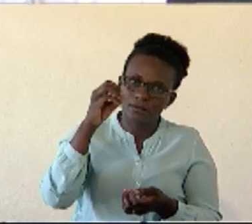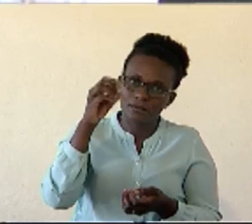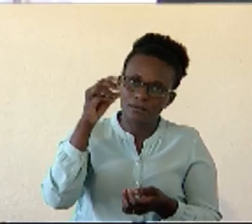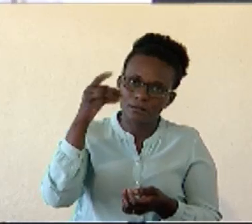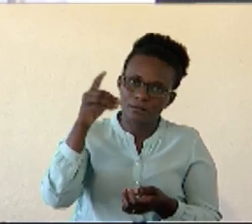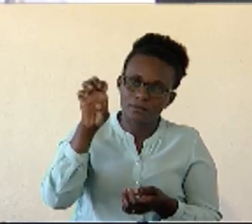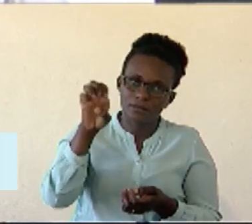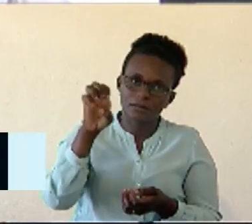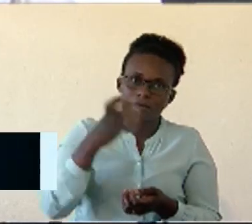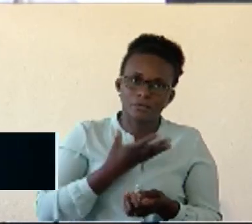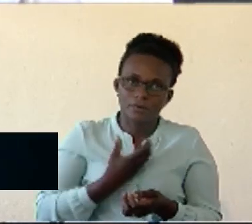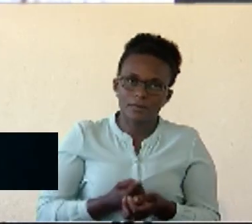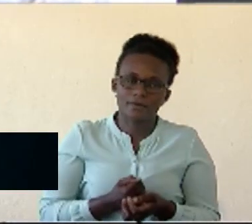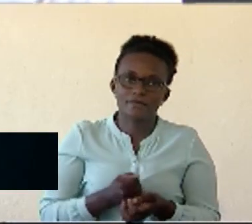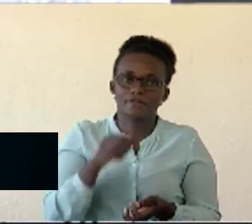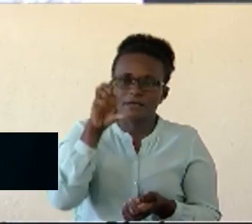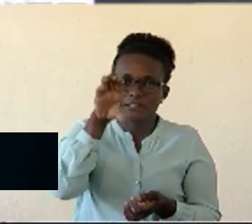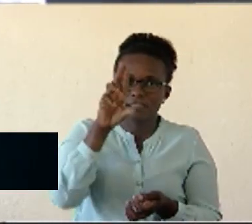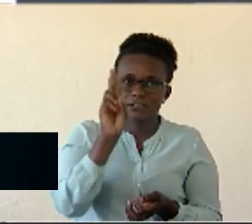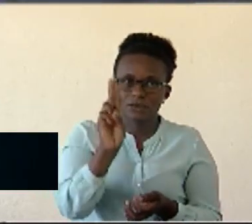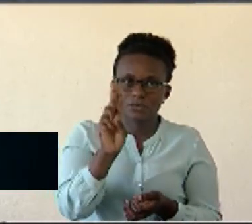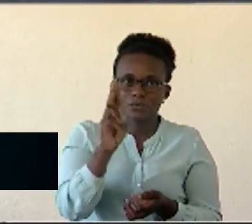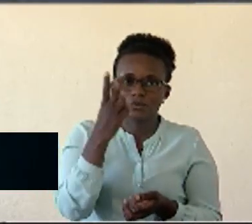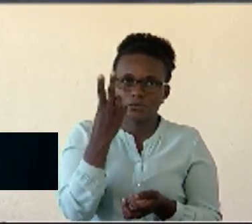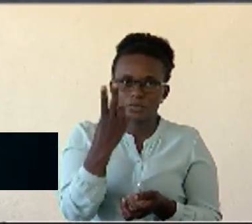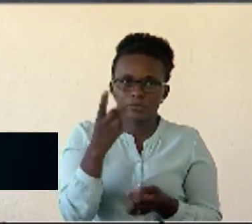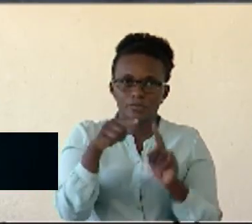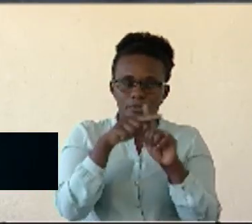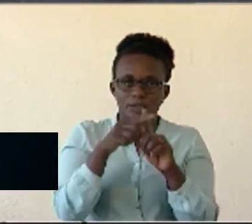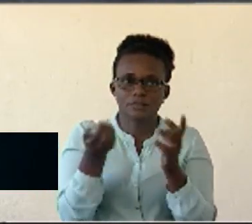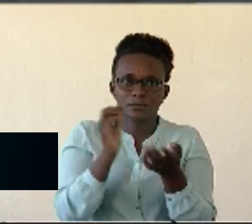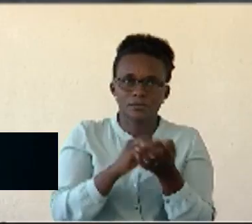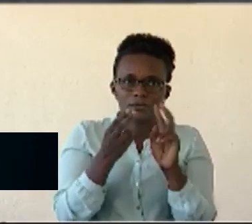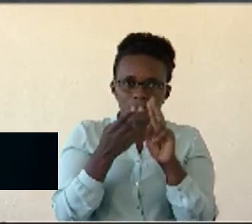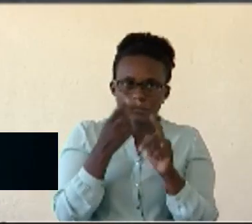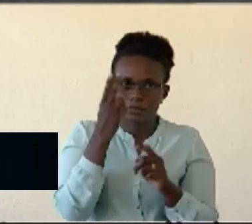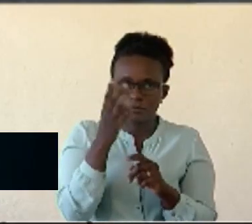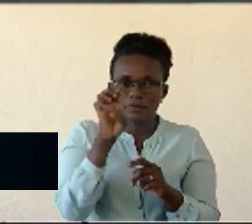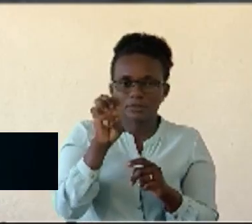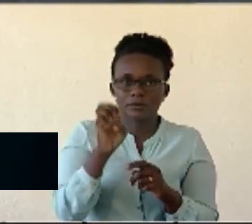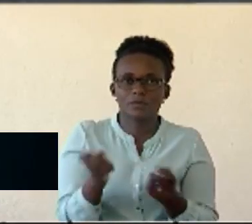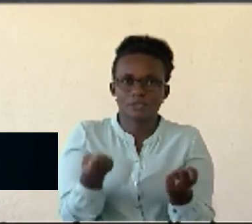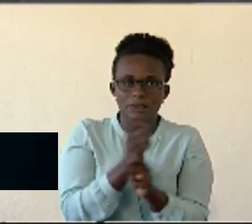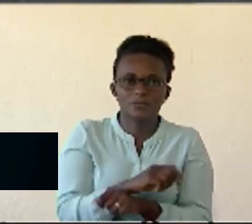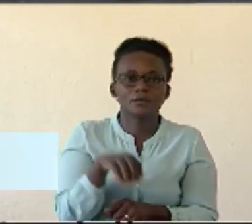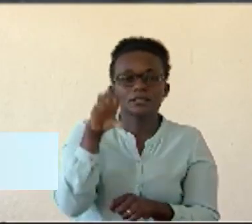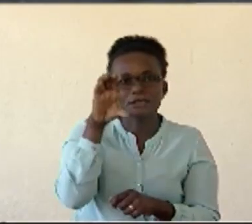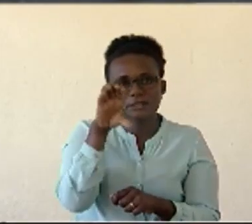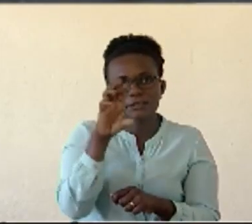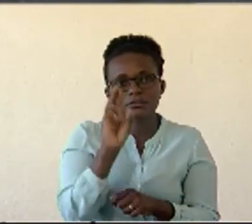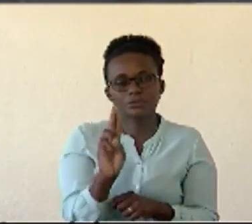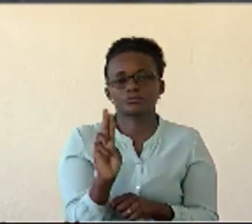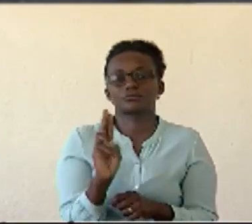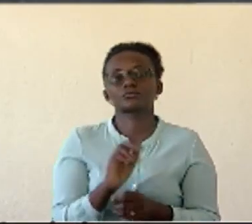it forms the copper. So you have the copper coating the zinc. It is coating the